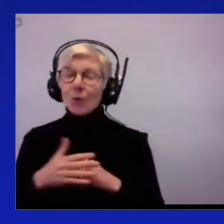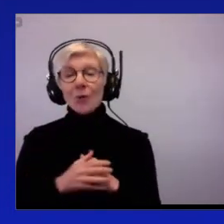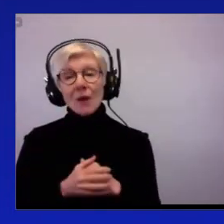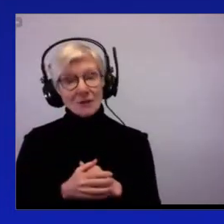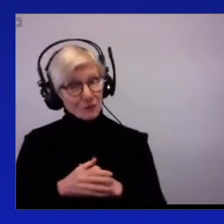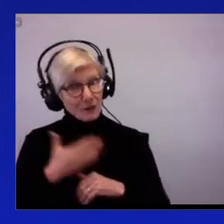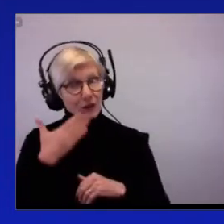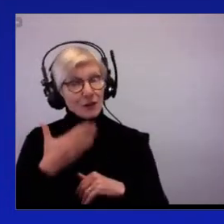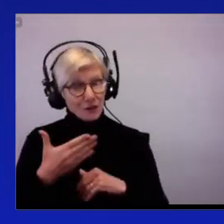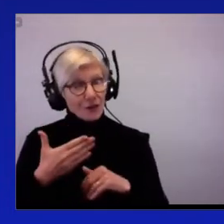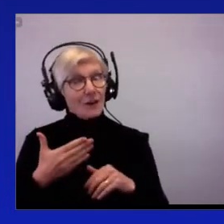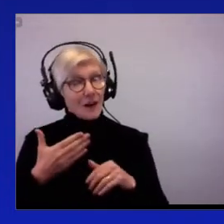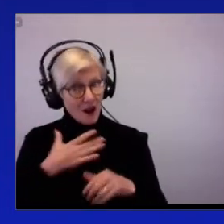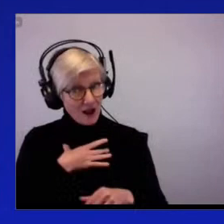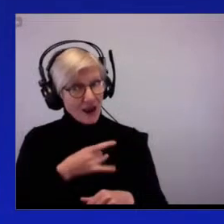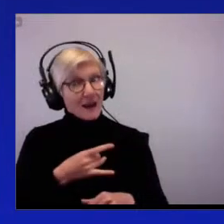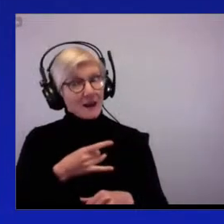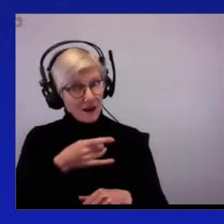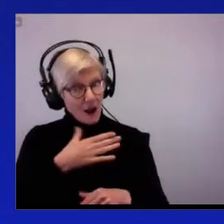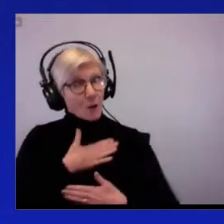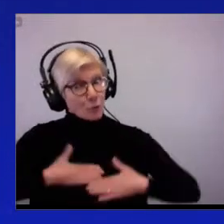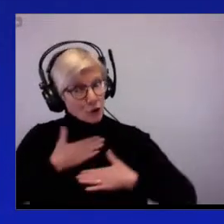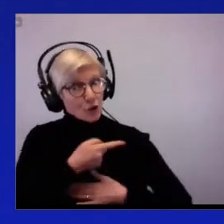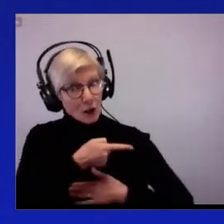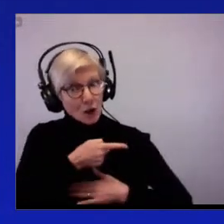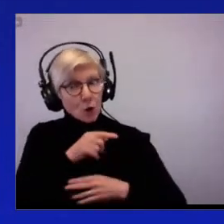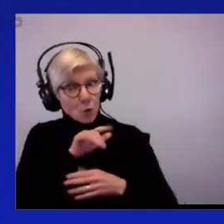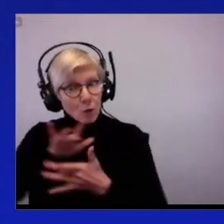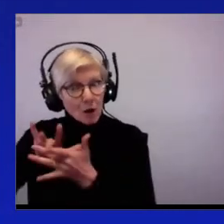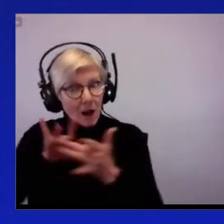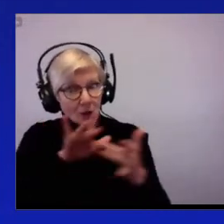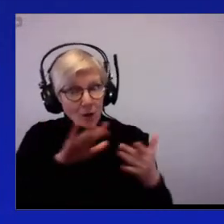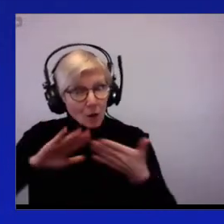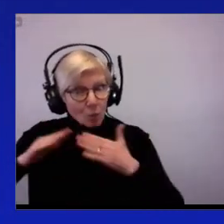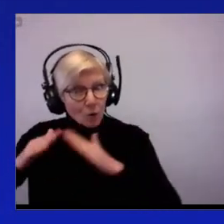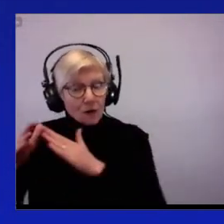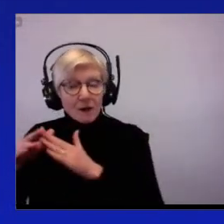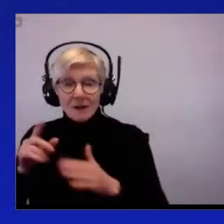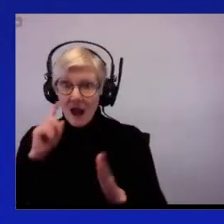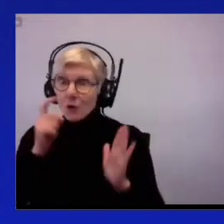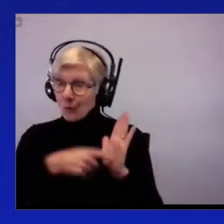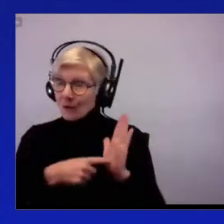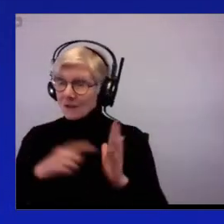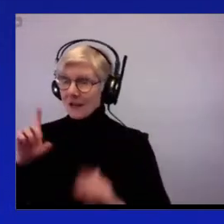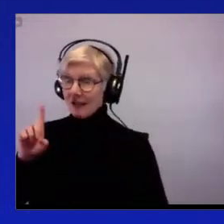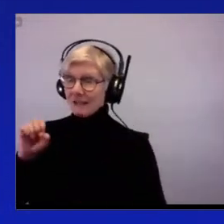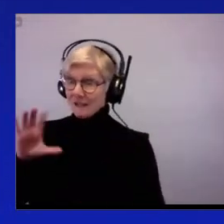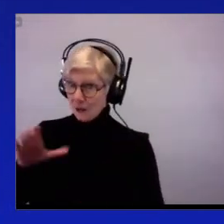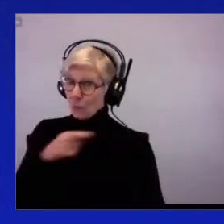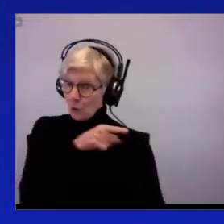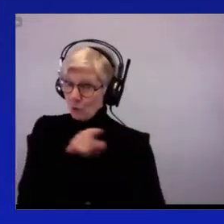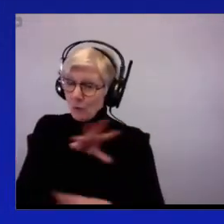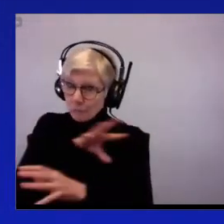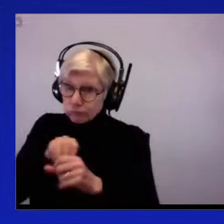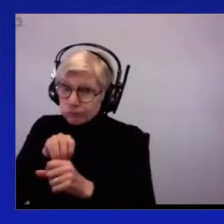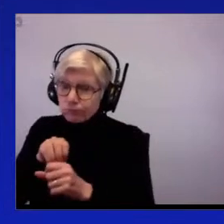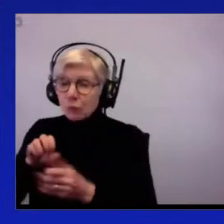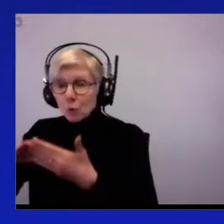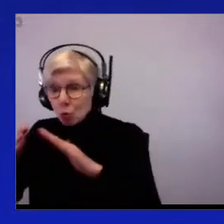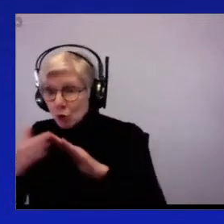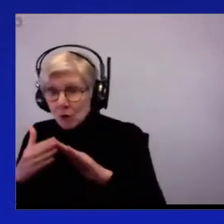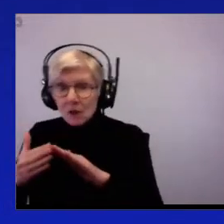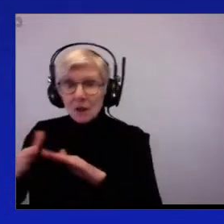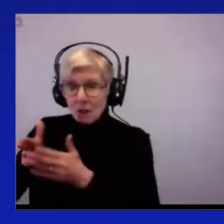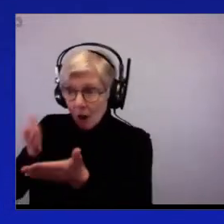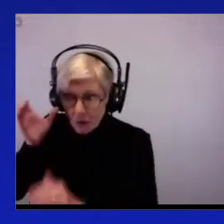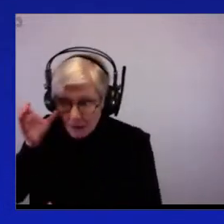community members. So I actually observed that in December. I'm just wondering, how will that be integrated with